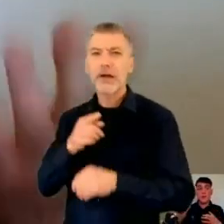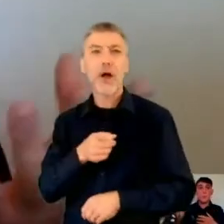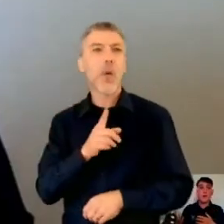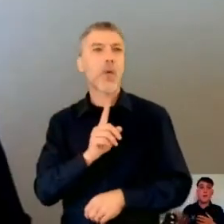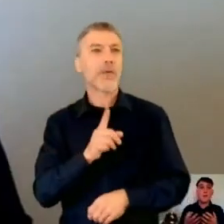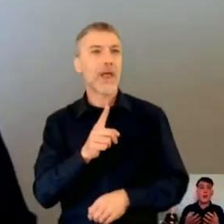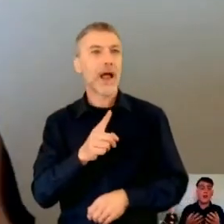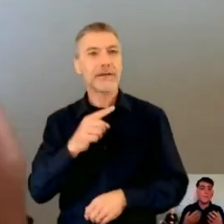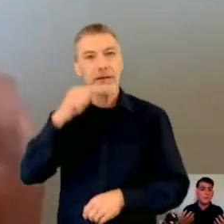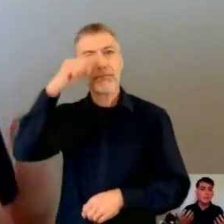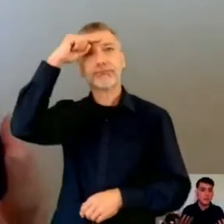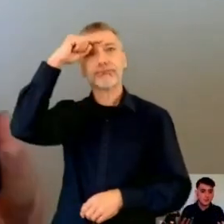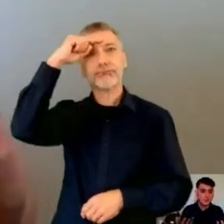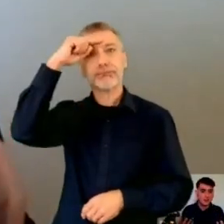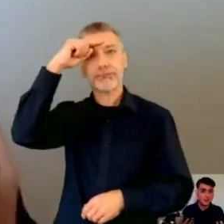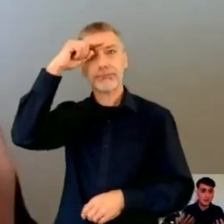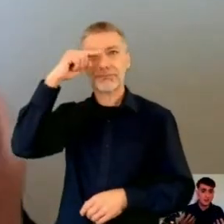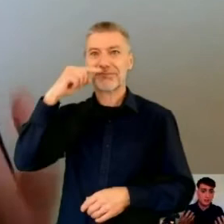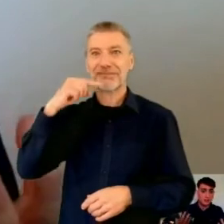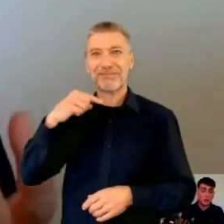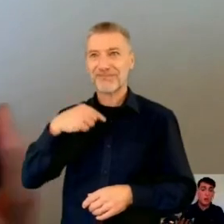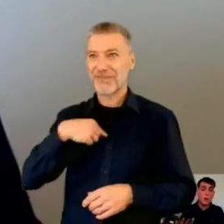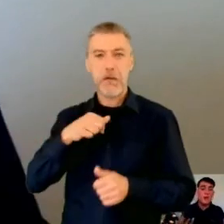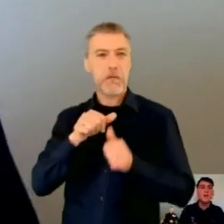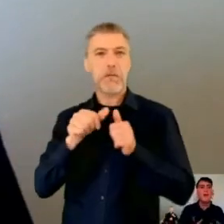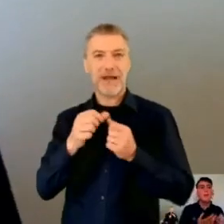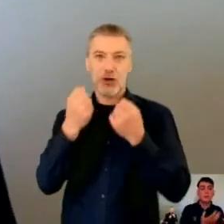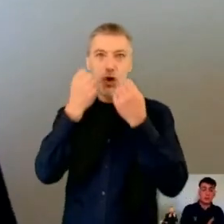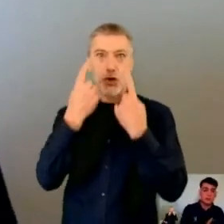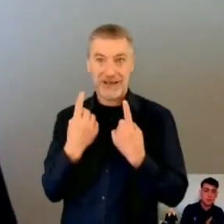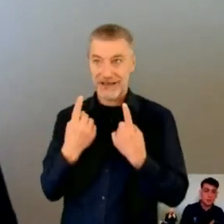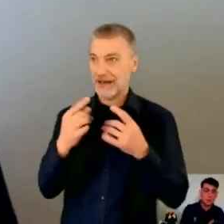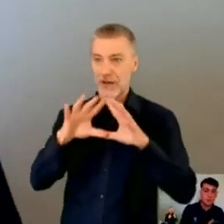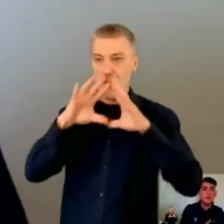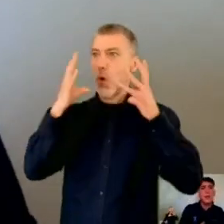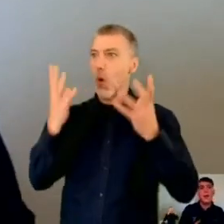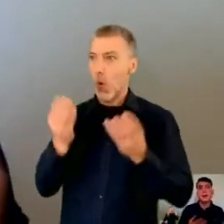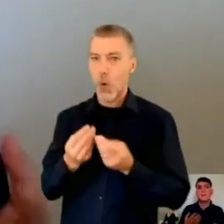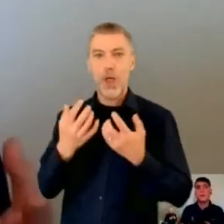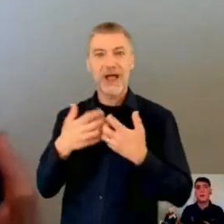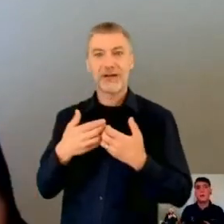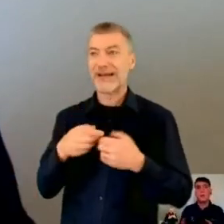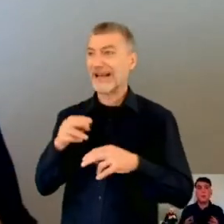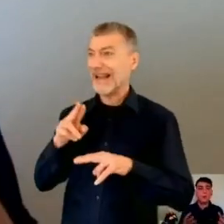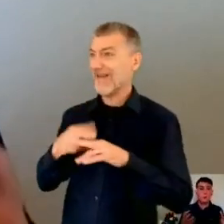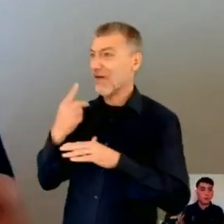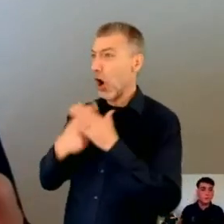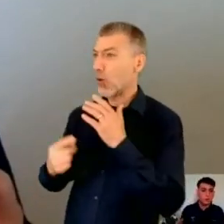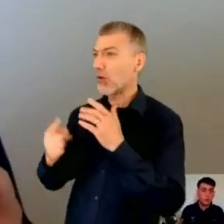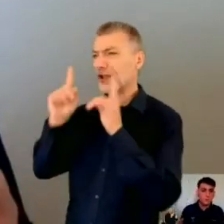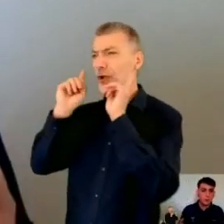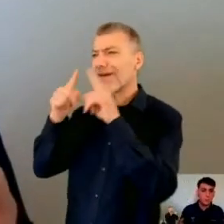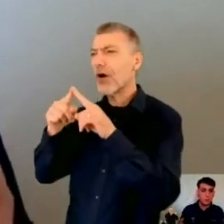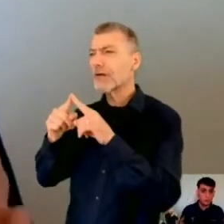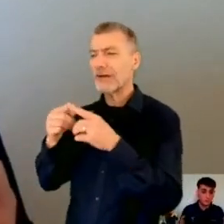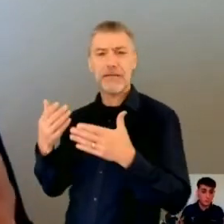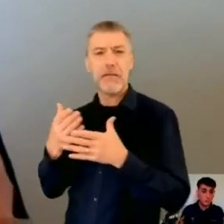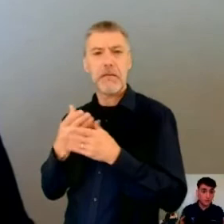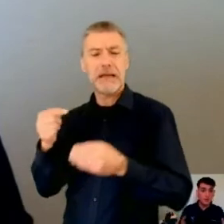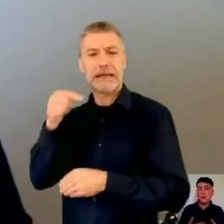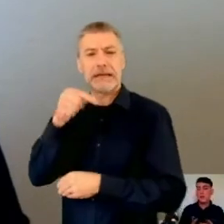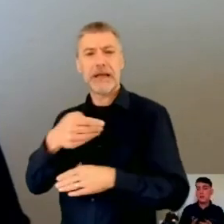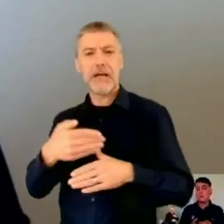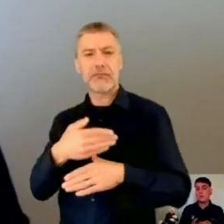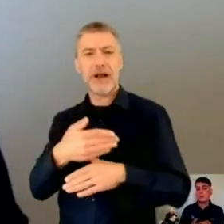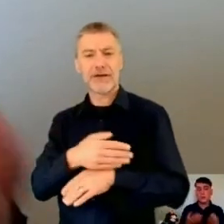to a way that I have a better understanding of engineering as a whole if I was just at uni. And as well, what working for a company like Rolls-Royce